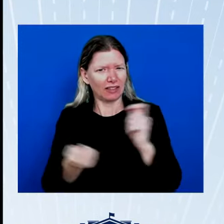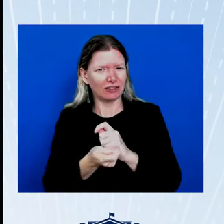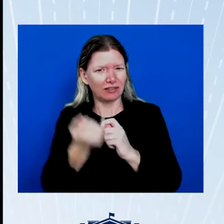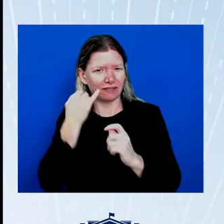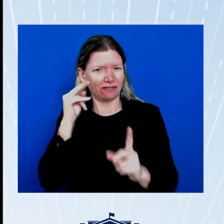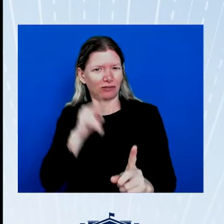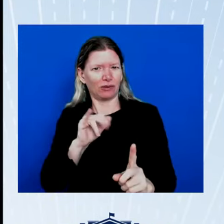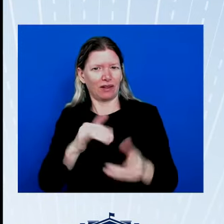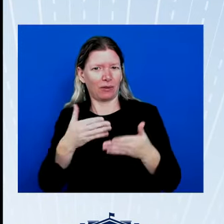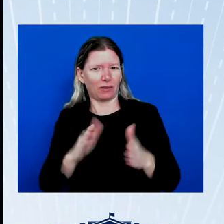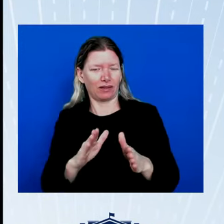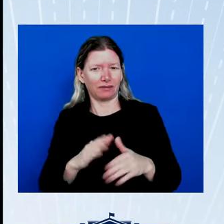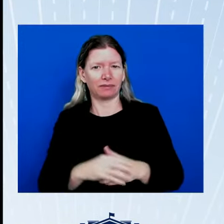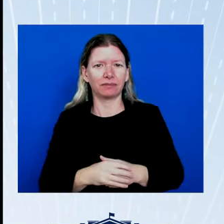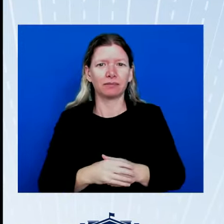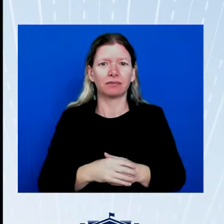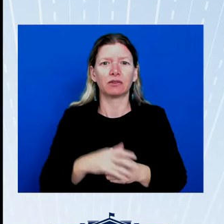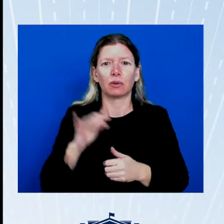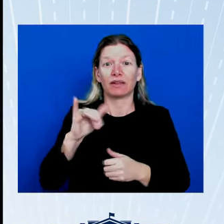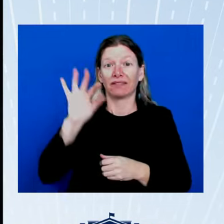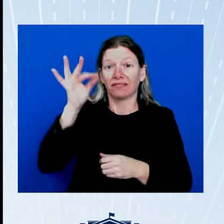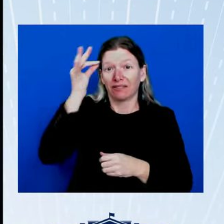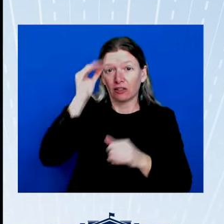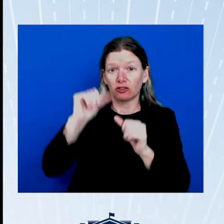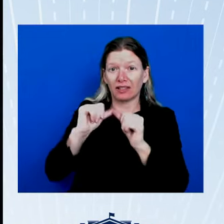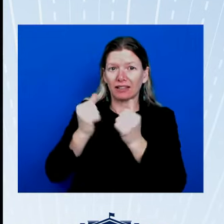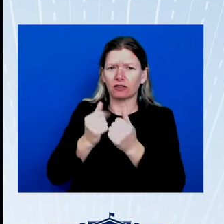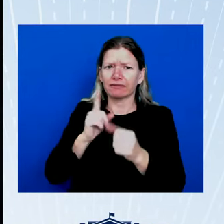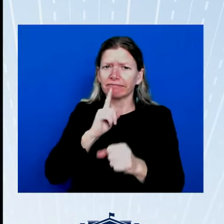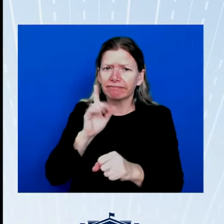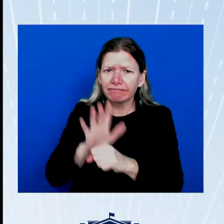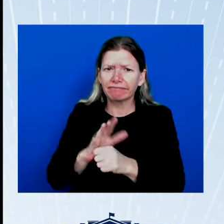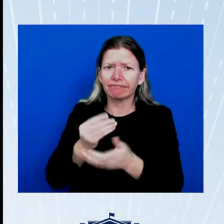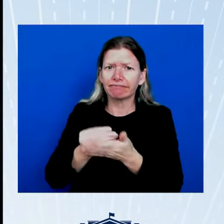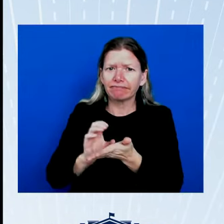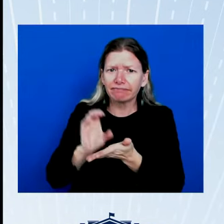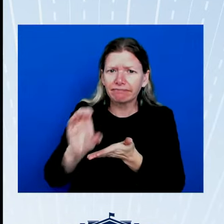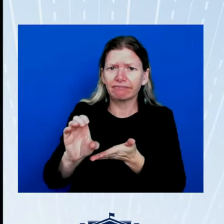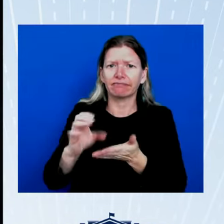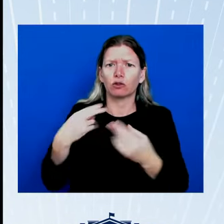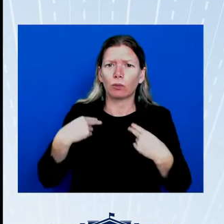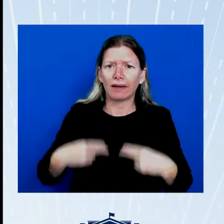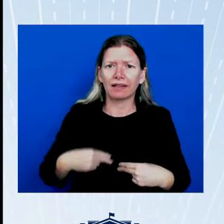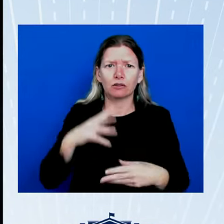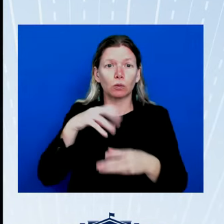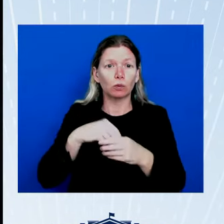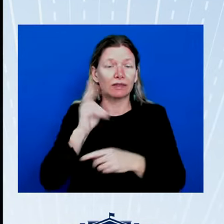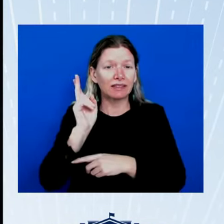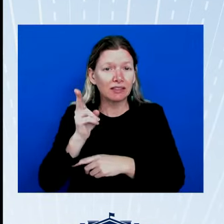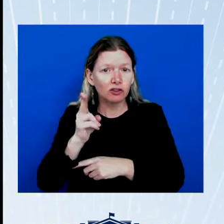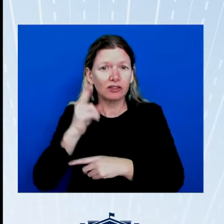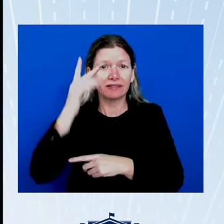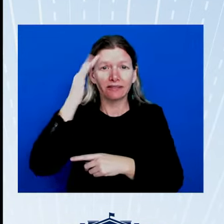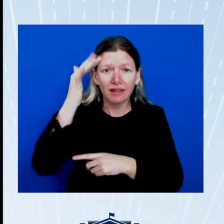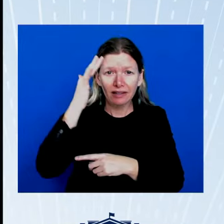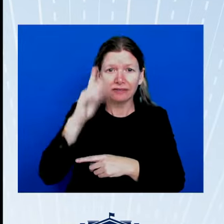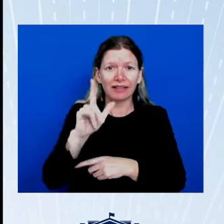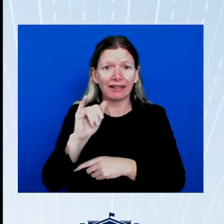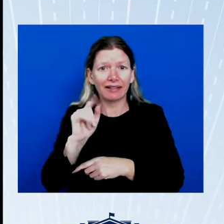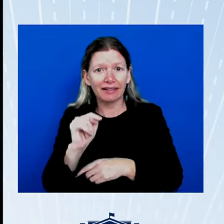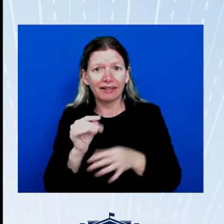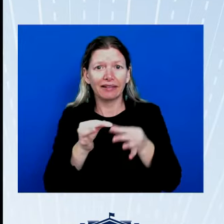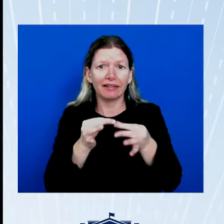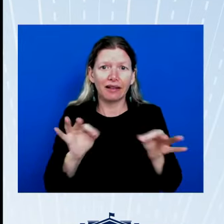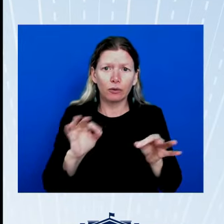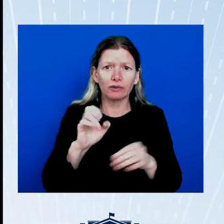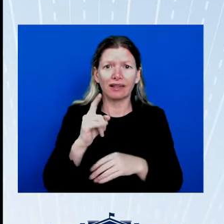ethics, law, archaeology, political theory, comparative religion, anthropology, sociology, and media and cultural studies. You didn't